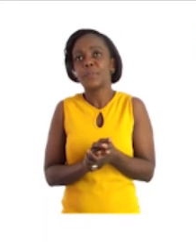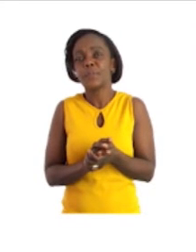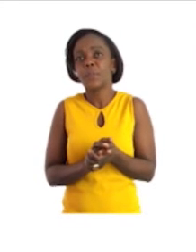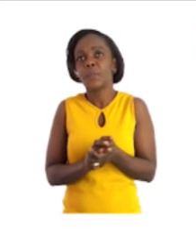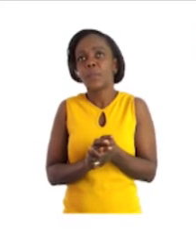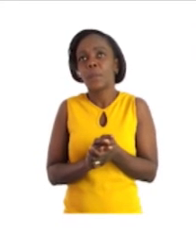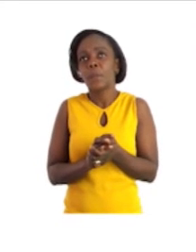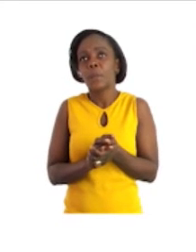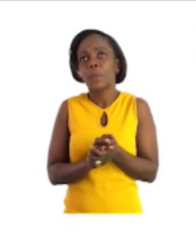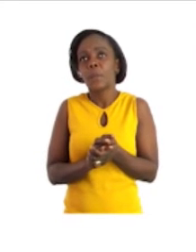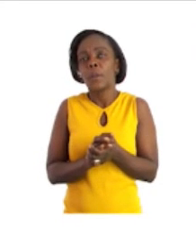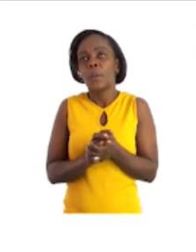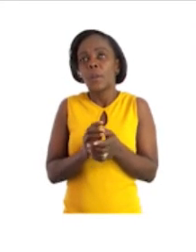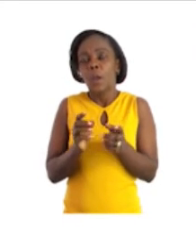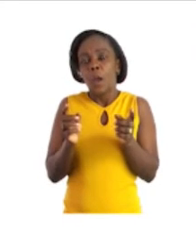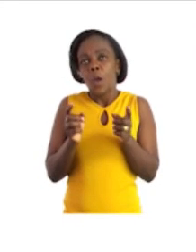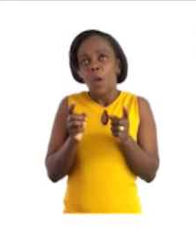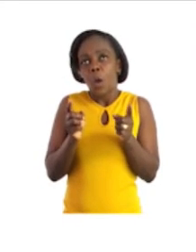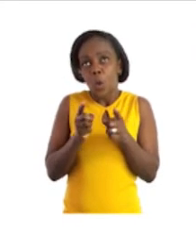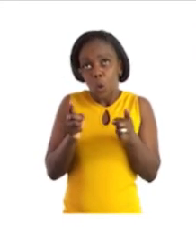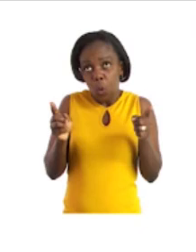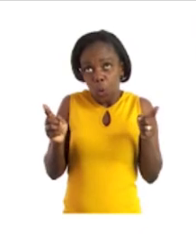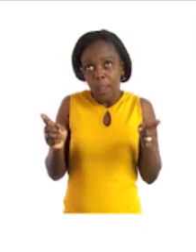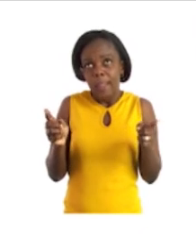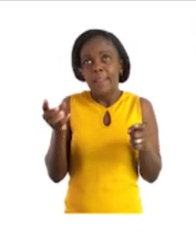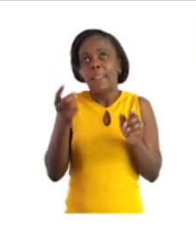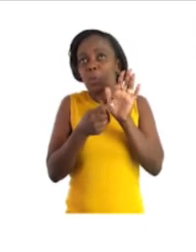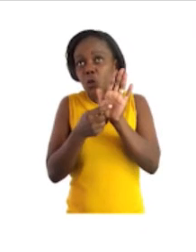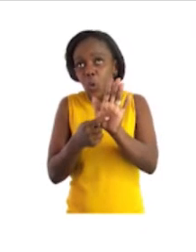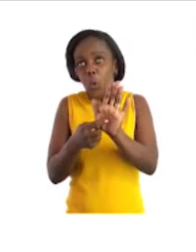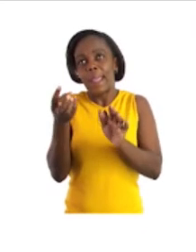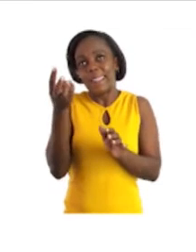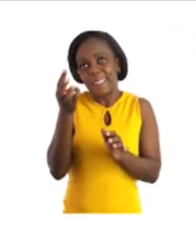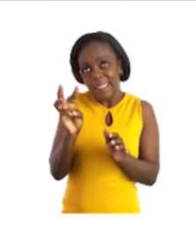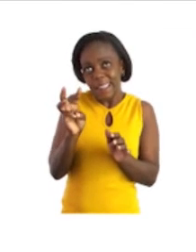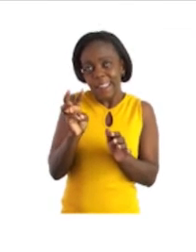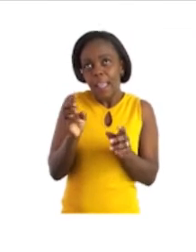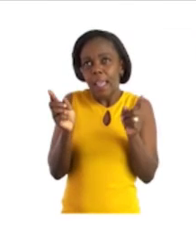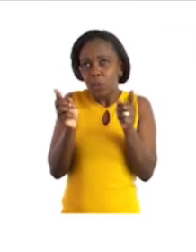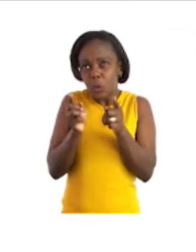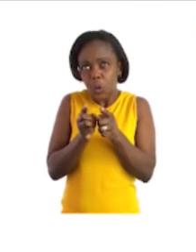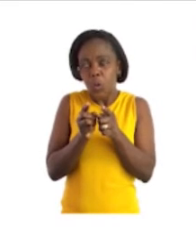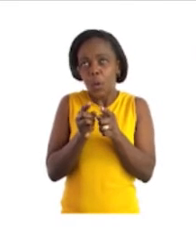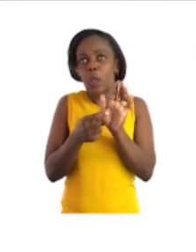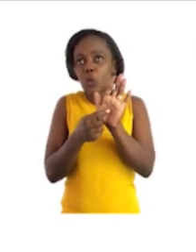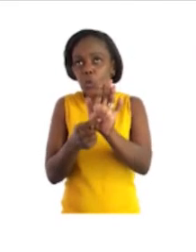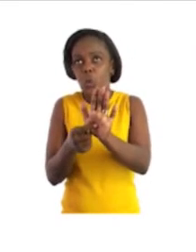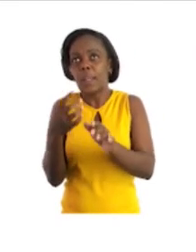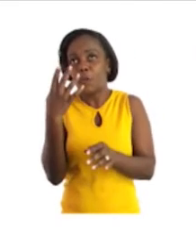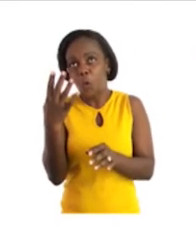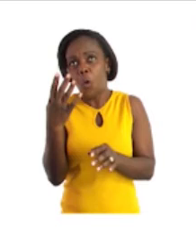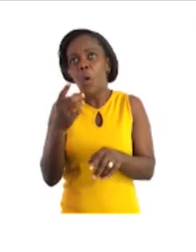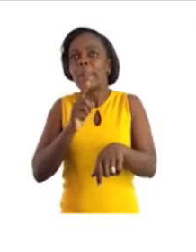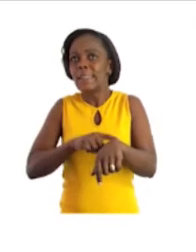hand now is on 6 and the short hand is on 4. What time is that? And you continue with the